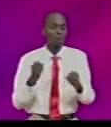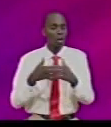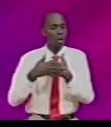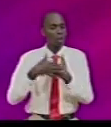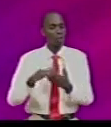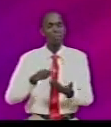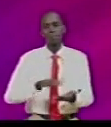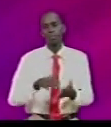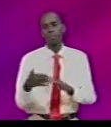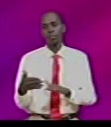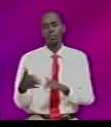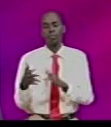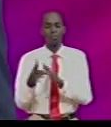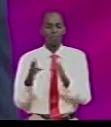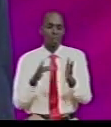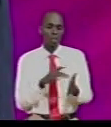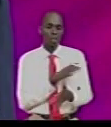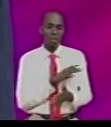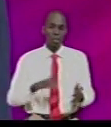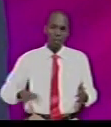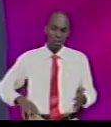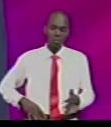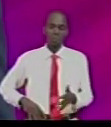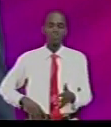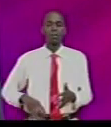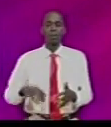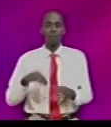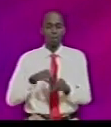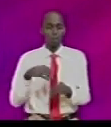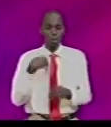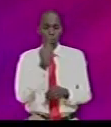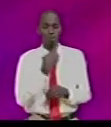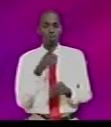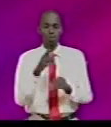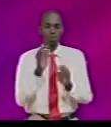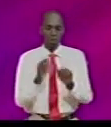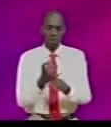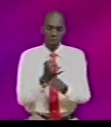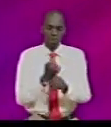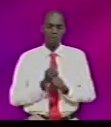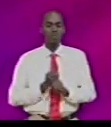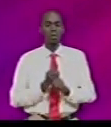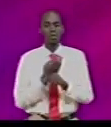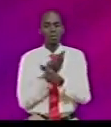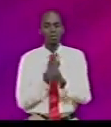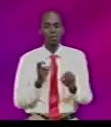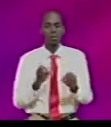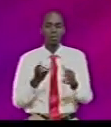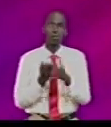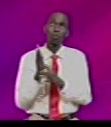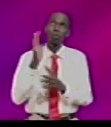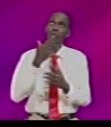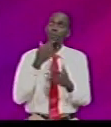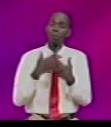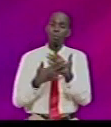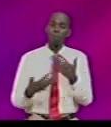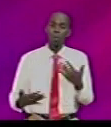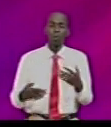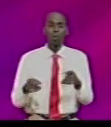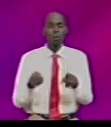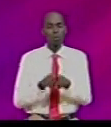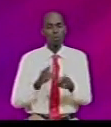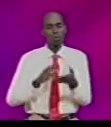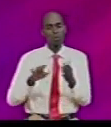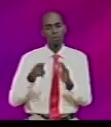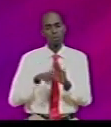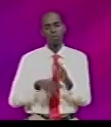death. Jesus Christ, in whom we have redemption, through his blood, even the forgiveness of sin, our redemption is